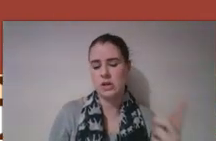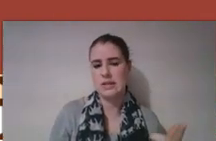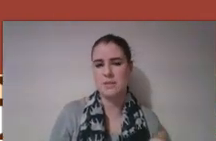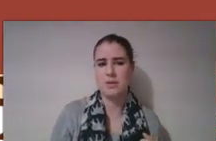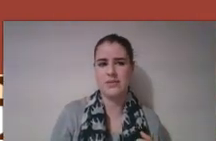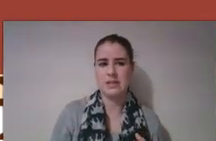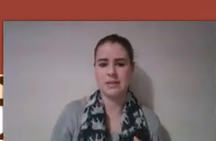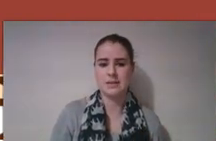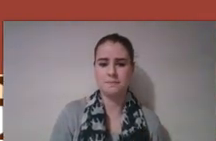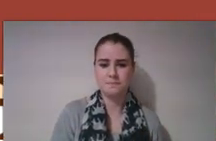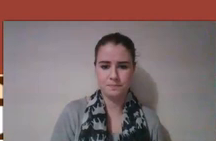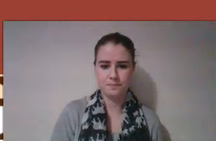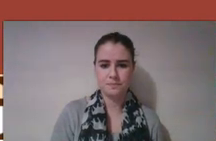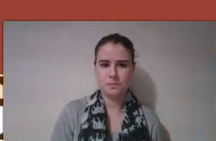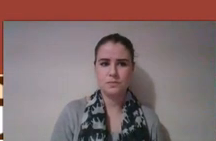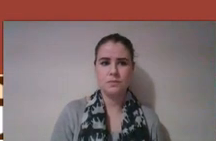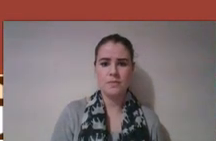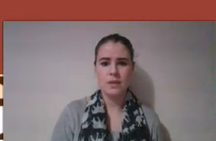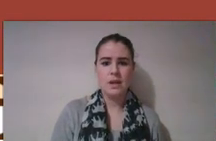which I know we looked at in a previous lesson.